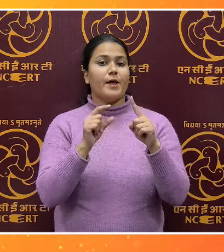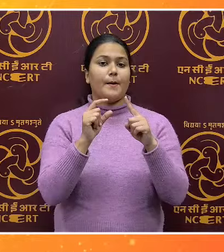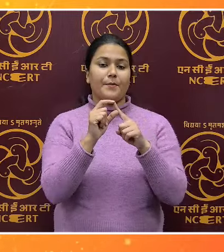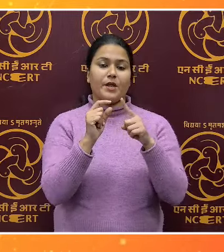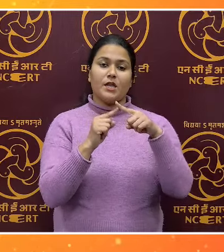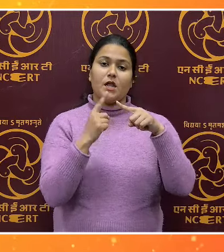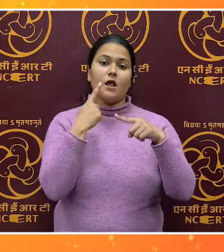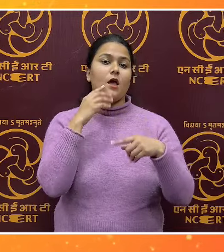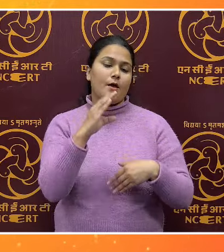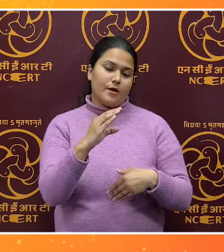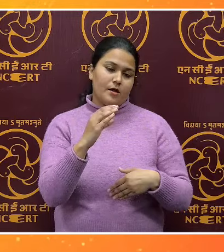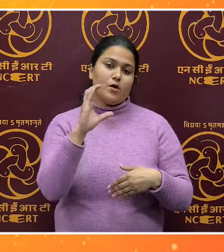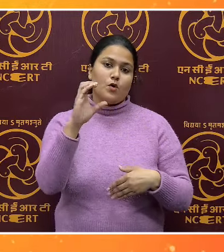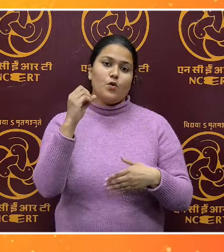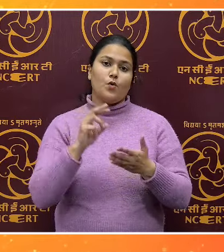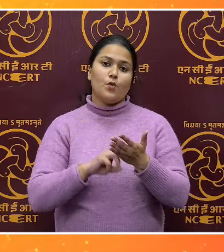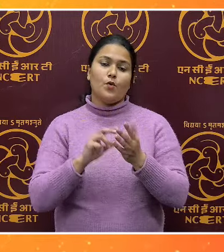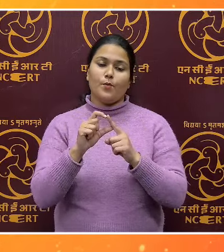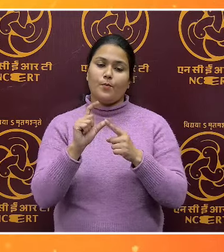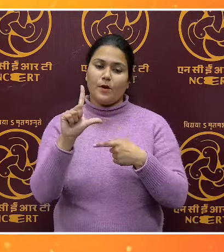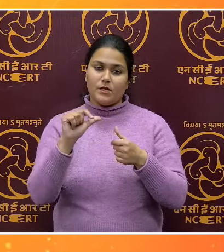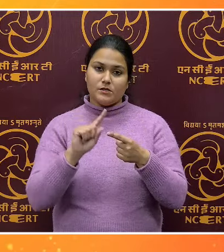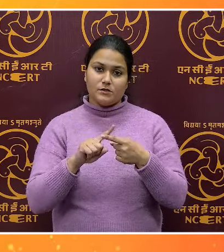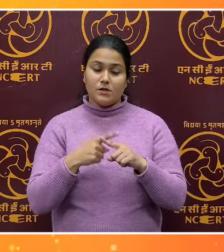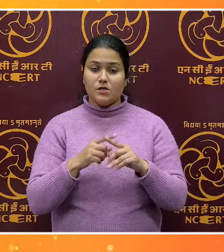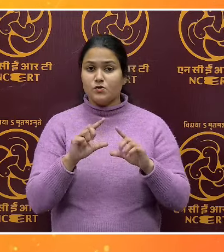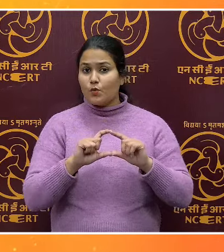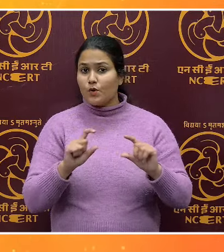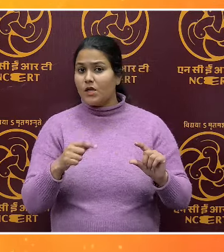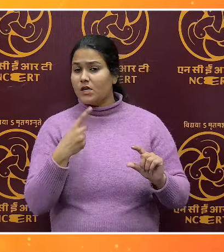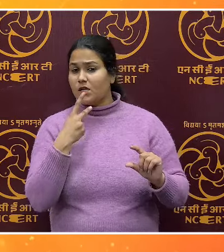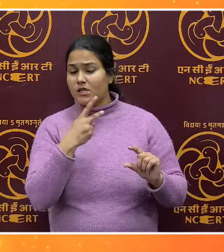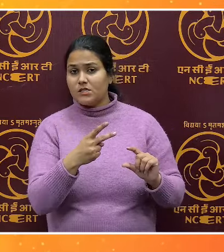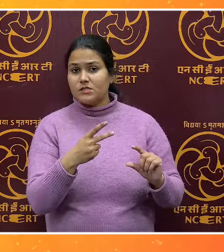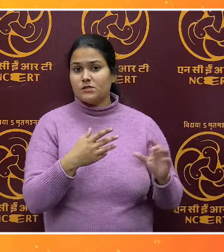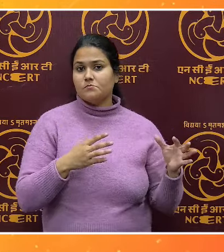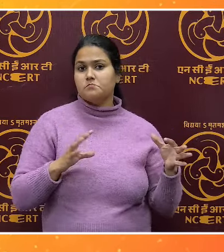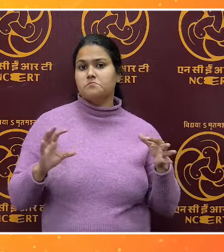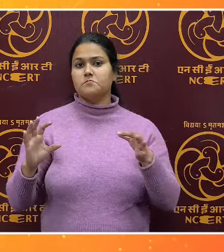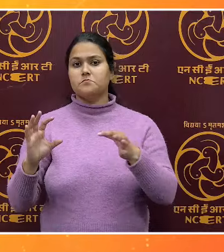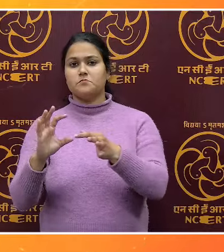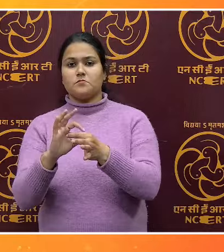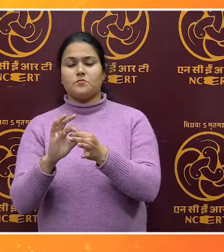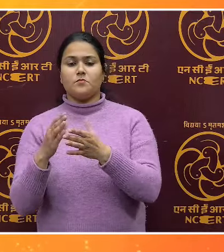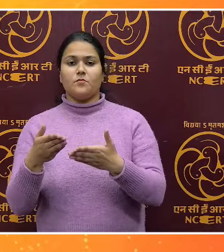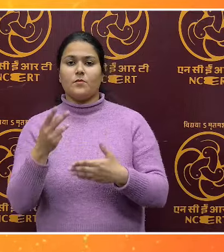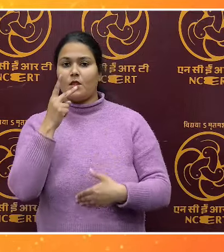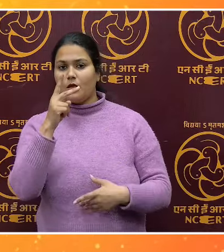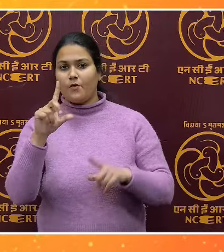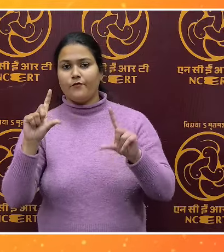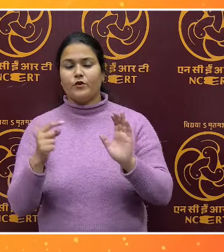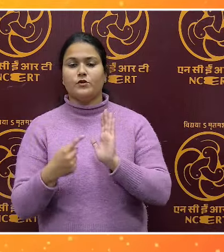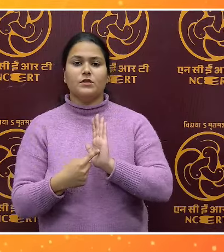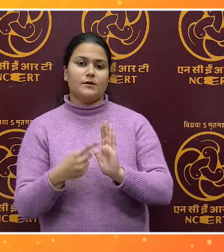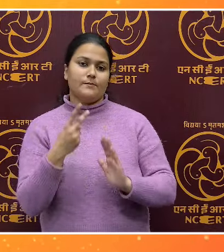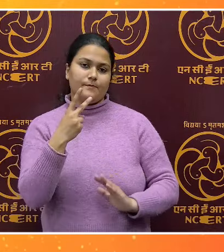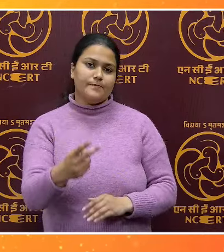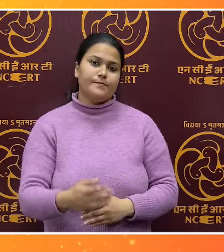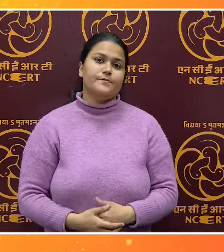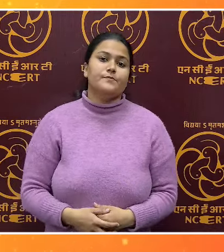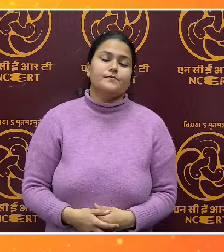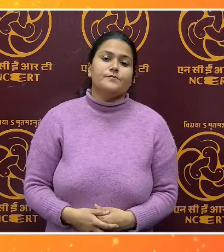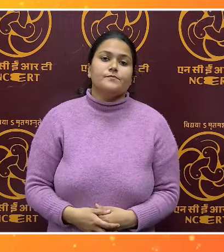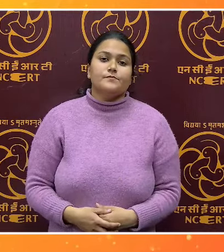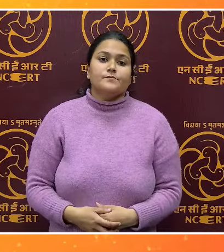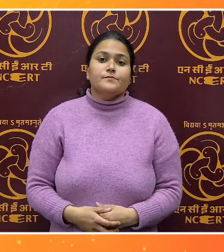To making it more clear, the components of coordination compounds we can just look at here. We